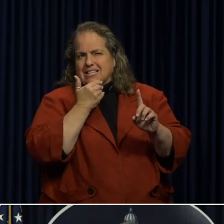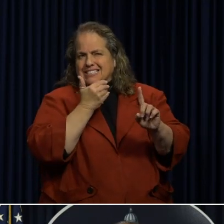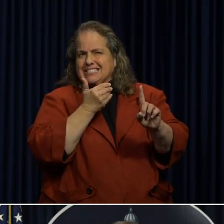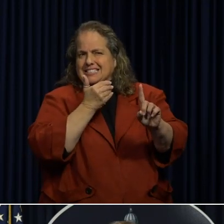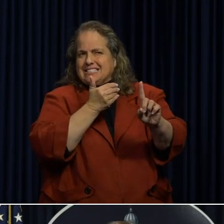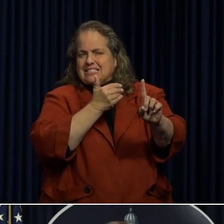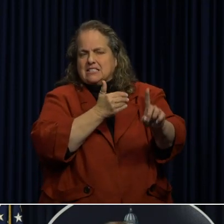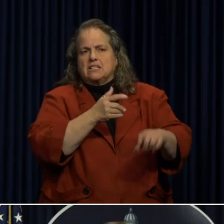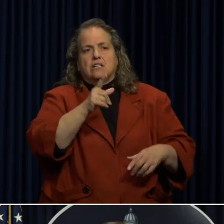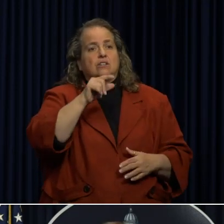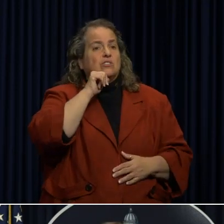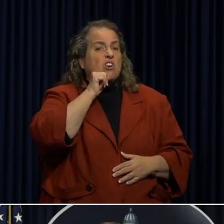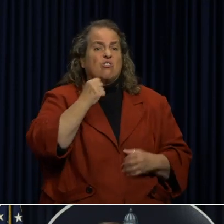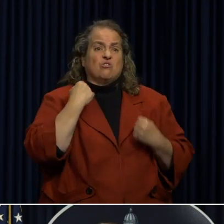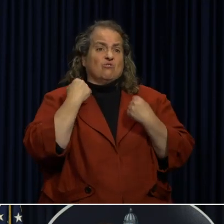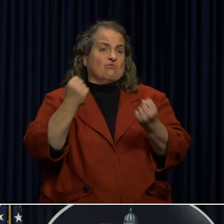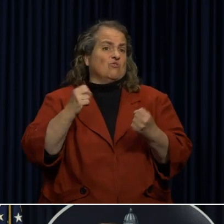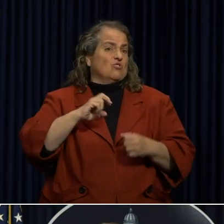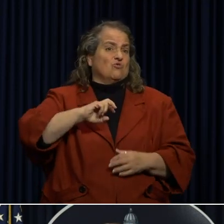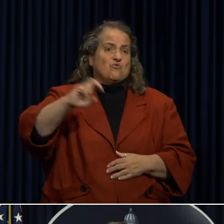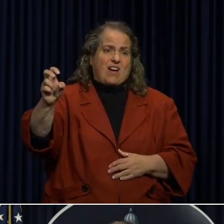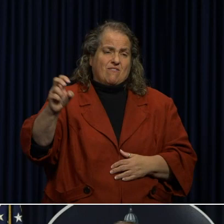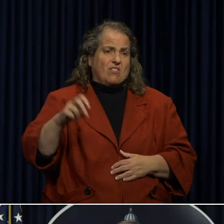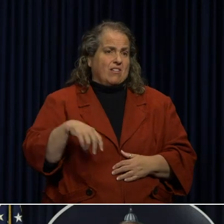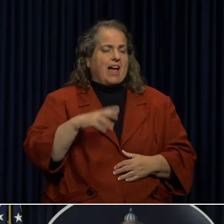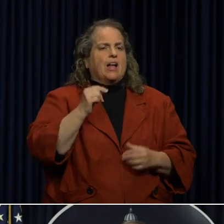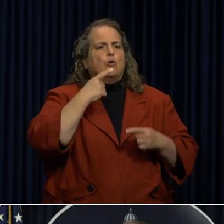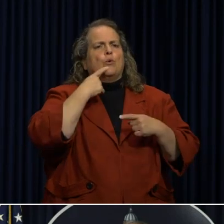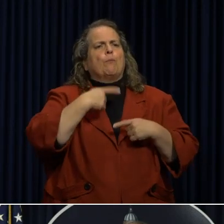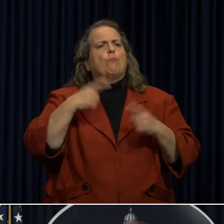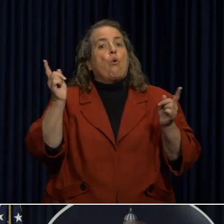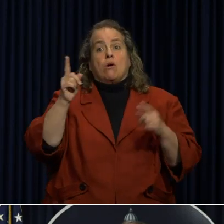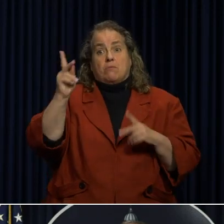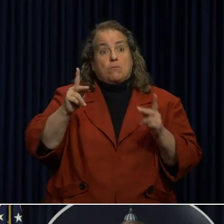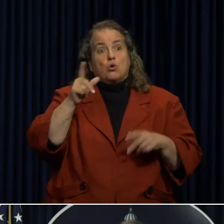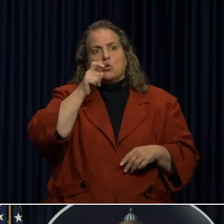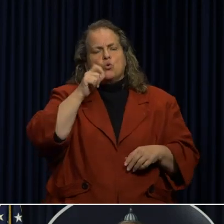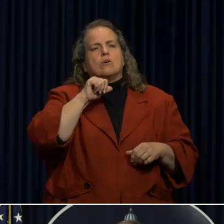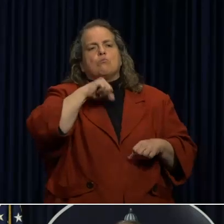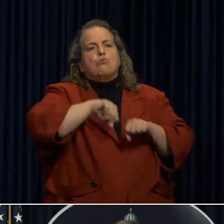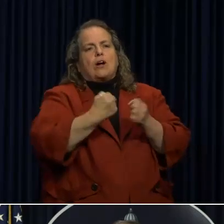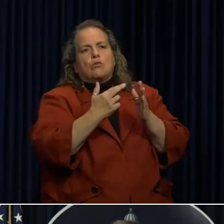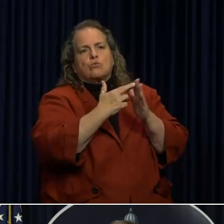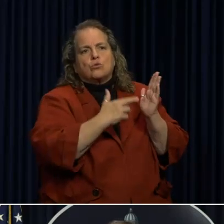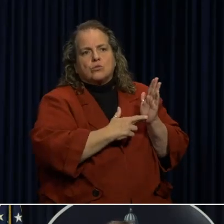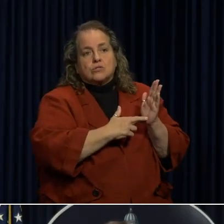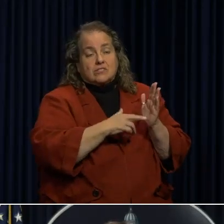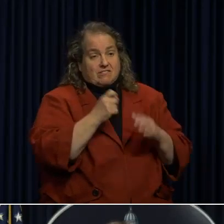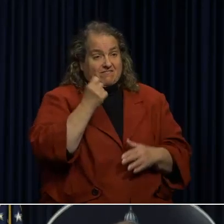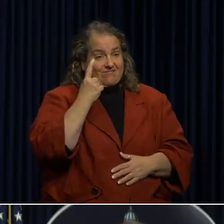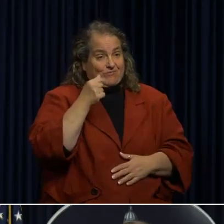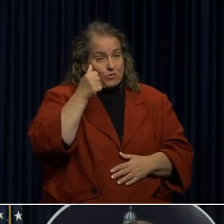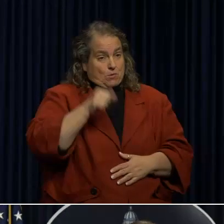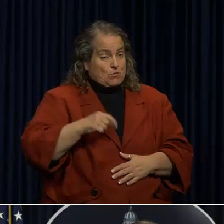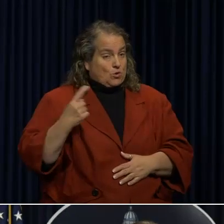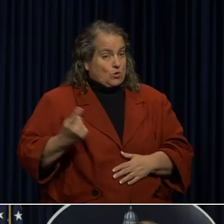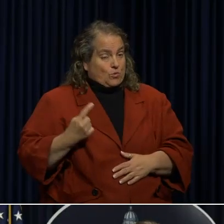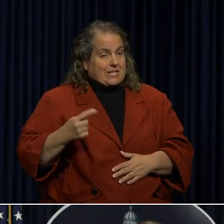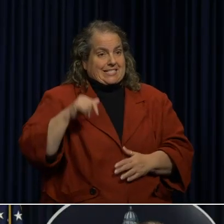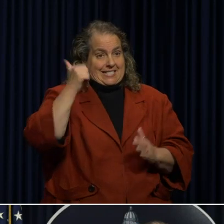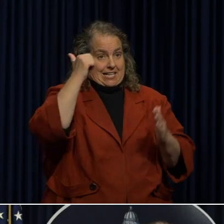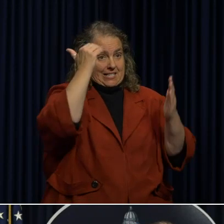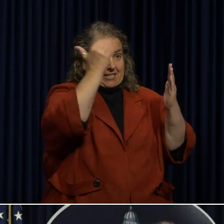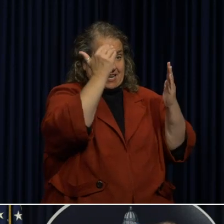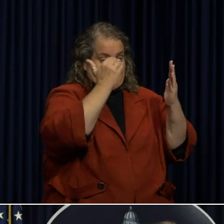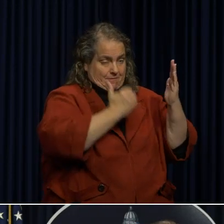So we always talk about the 10 steps plus one. Fill out your census. And you know what? we